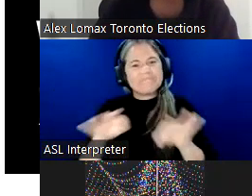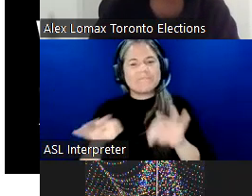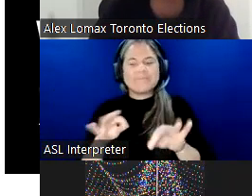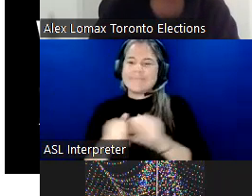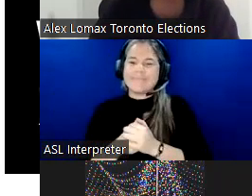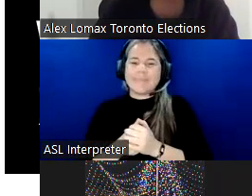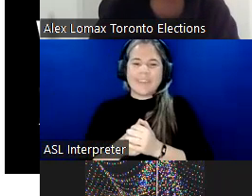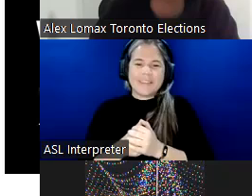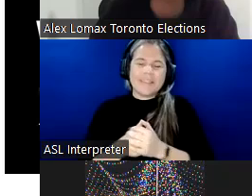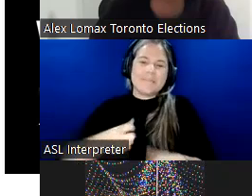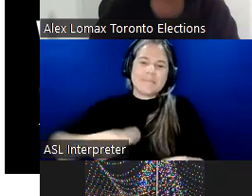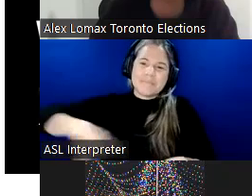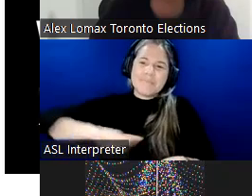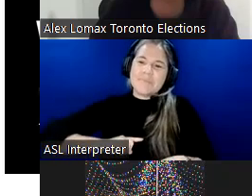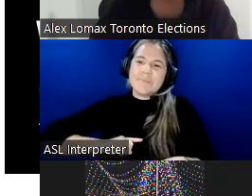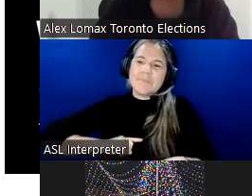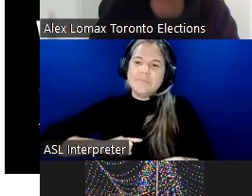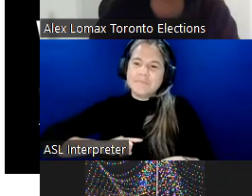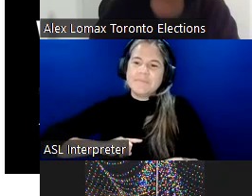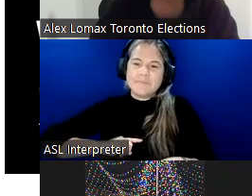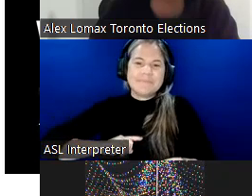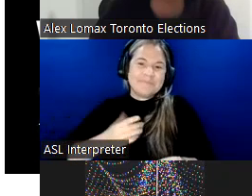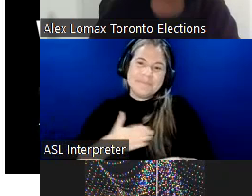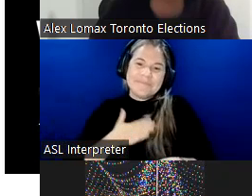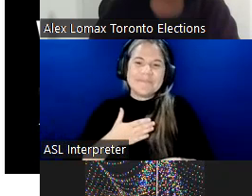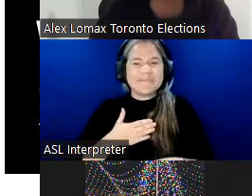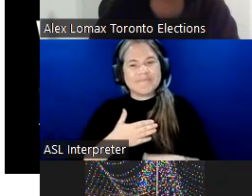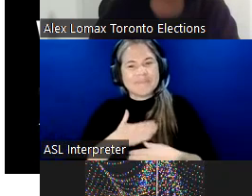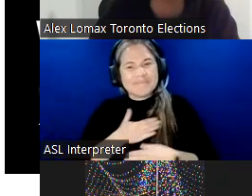and we really appreciate you answering all of our questions today.